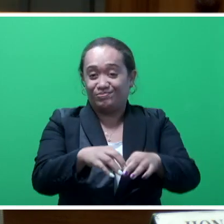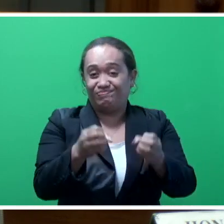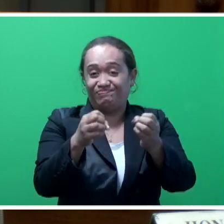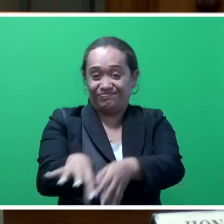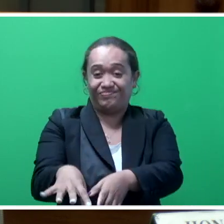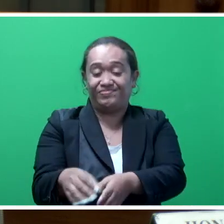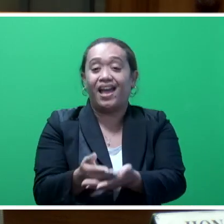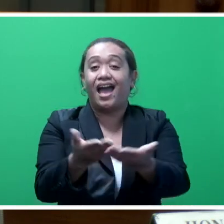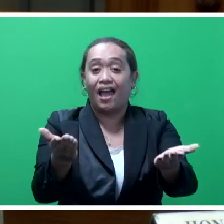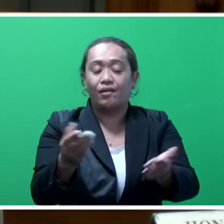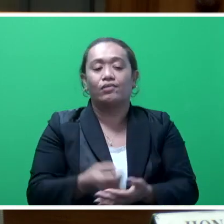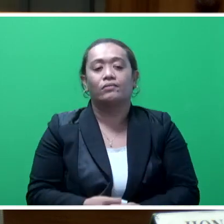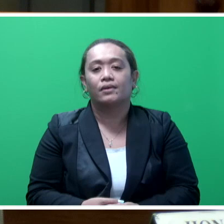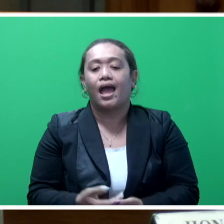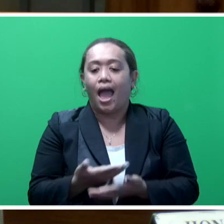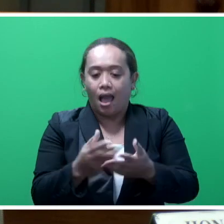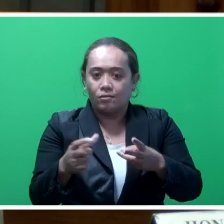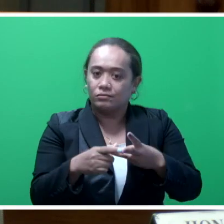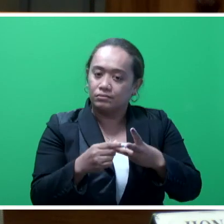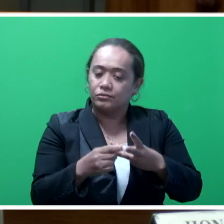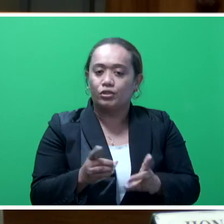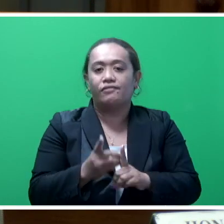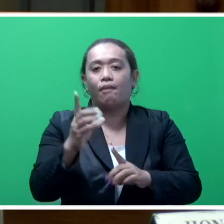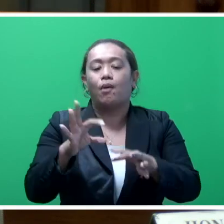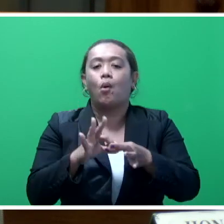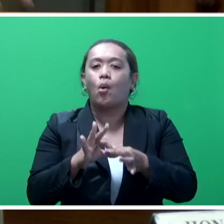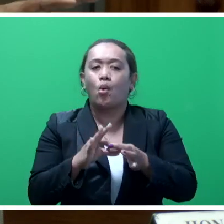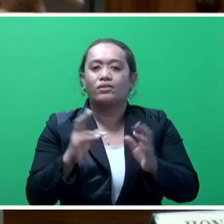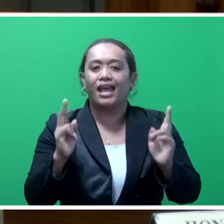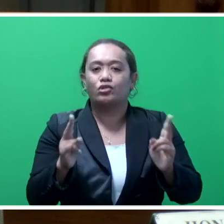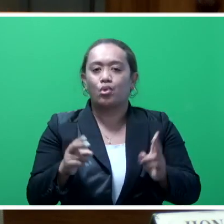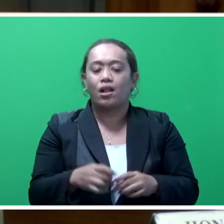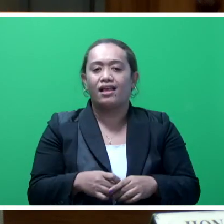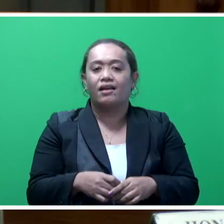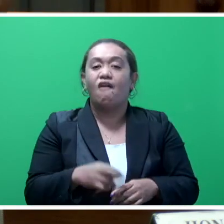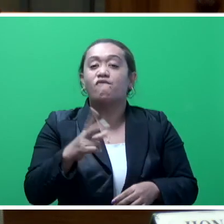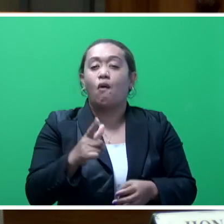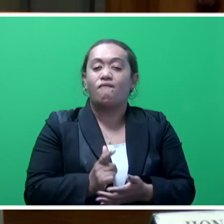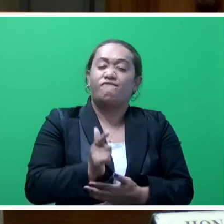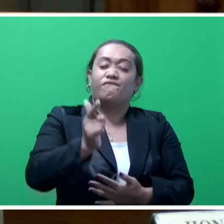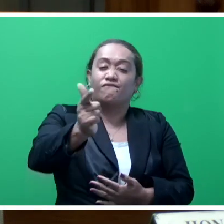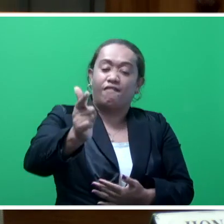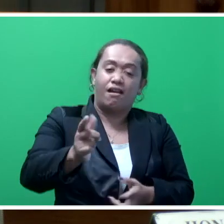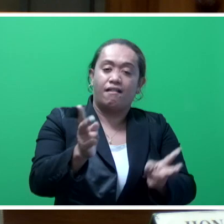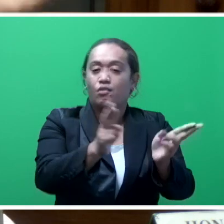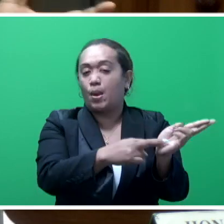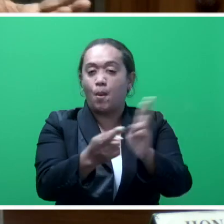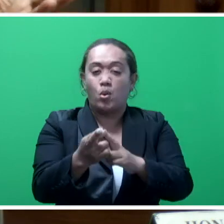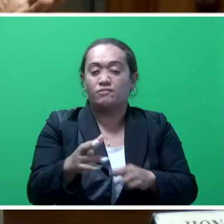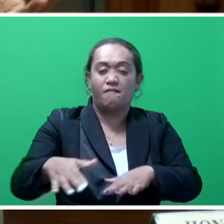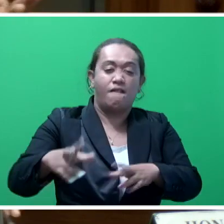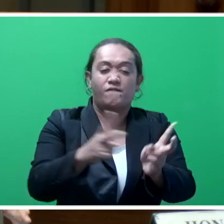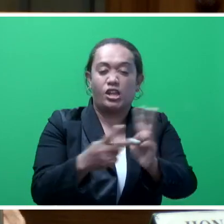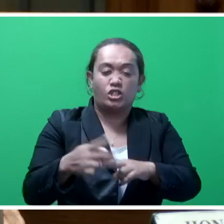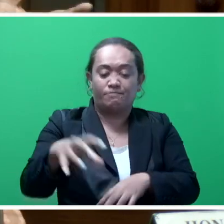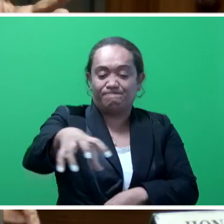Number 3, we're developing our own organic product which will only give it to interior and remote farmers and island farmers because they don't have access